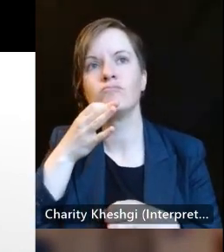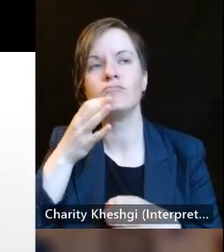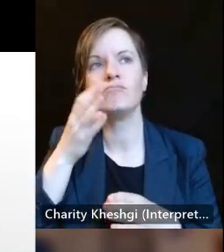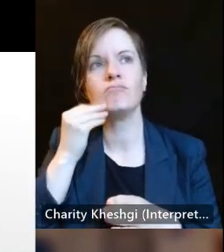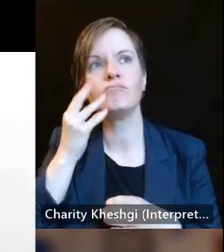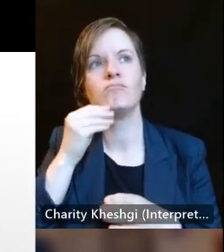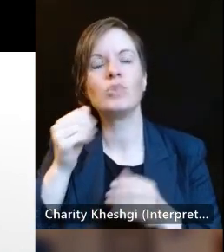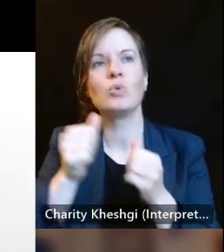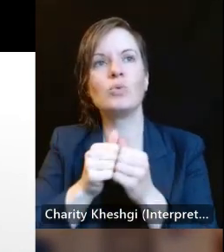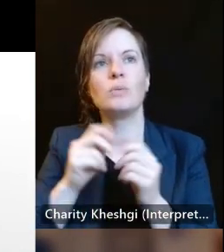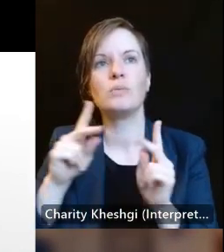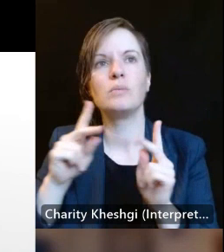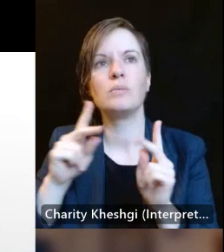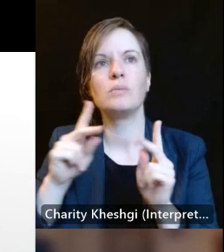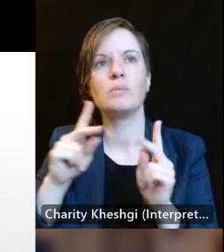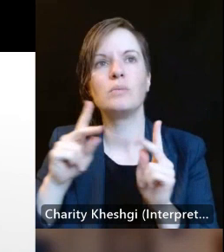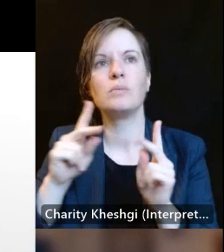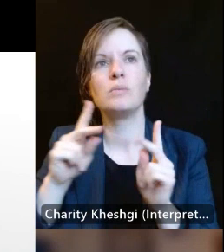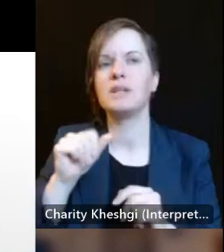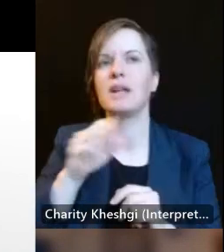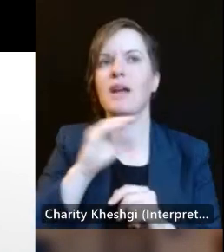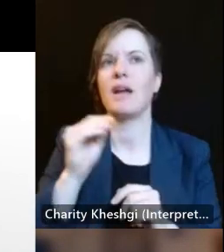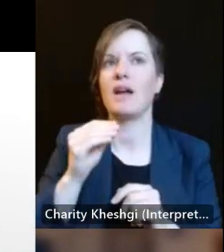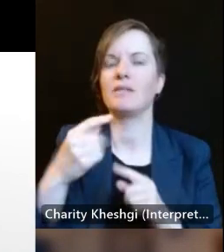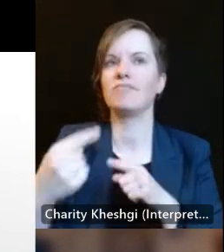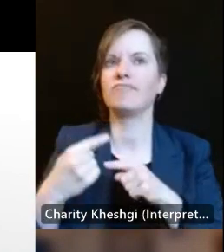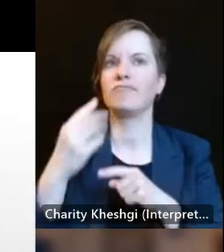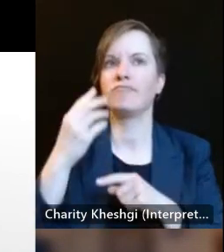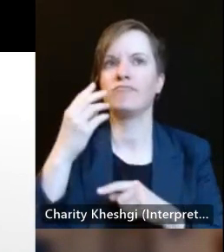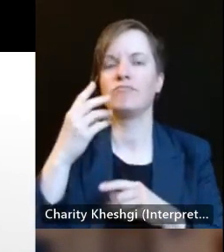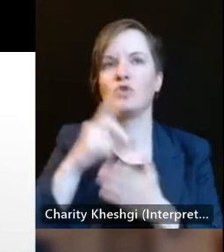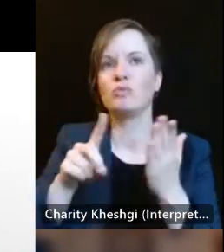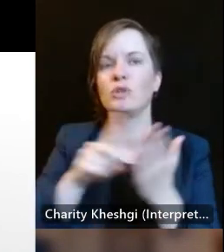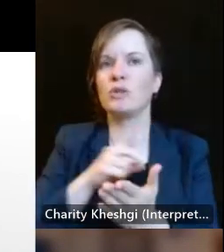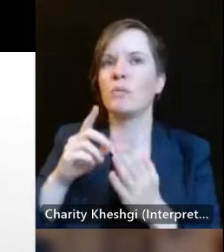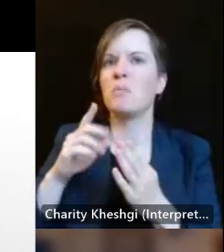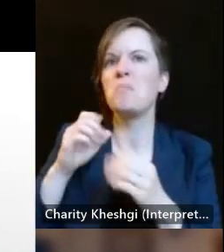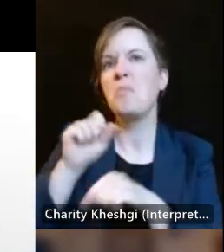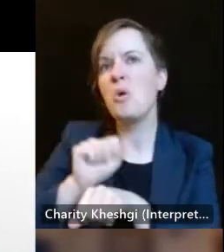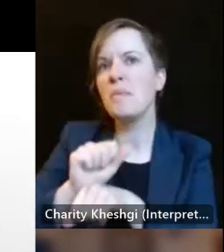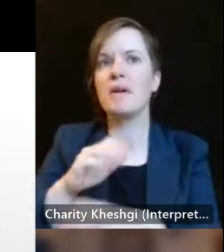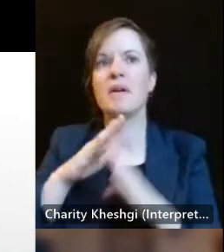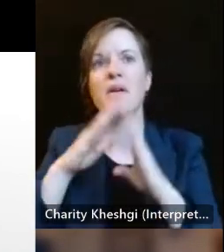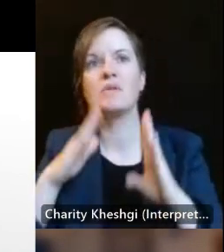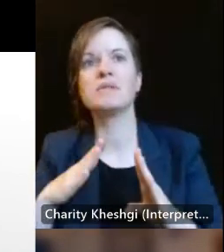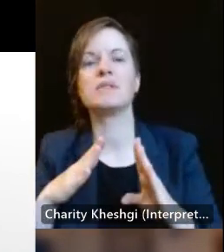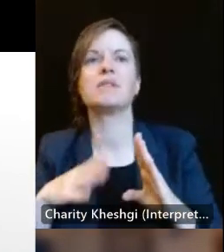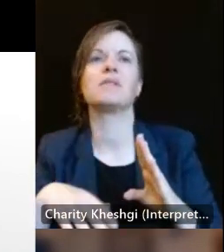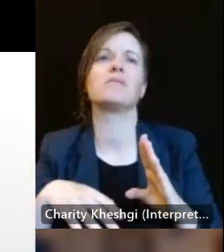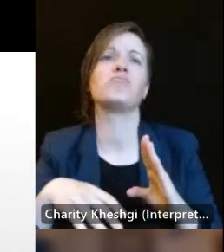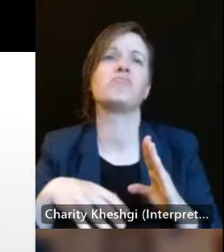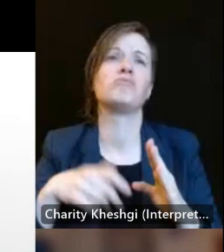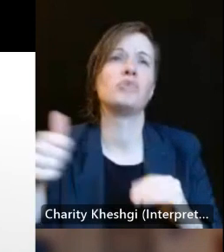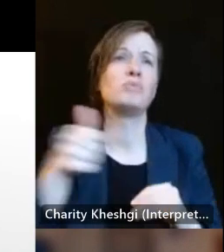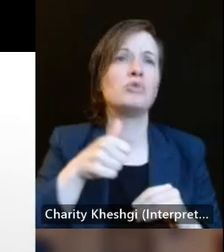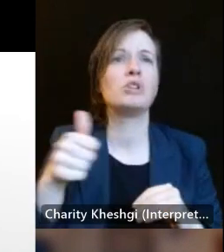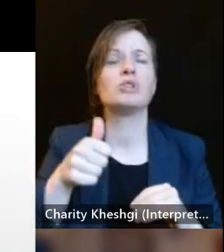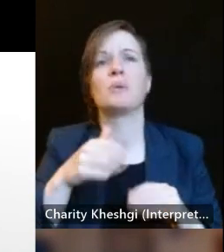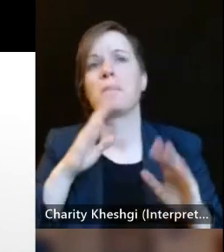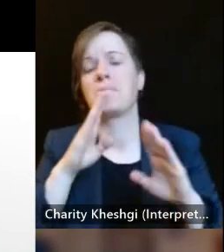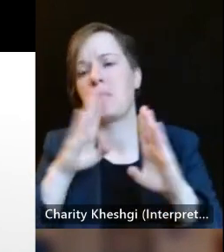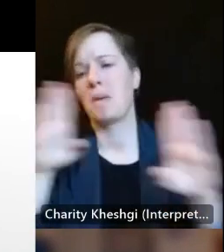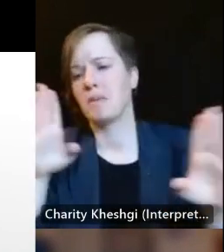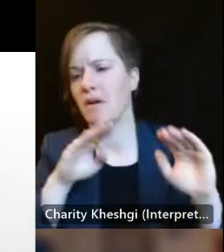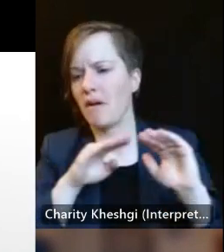in employment, housing, government services, transportation, and public accommodations.